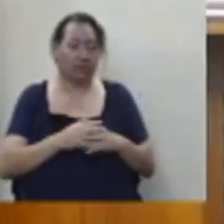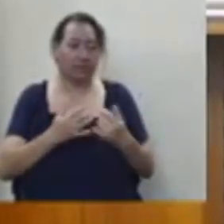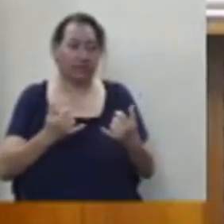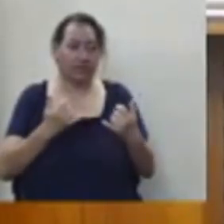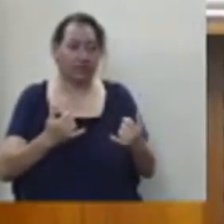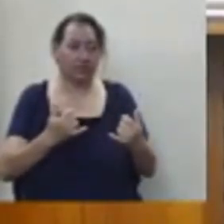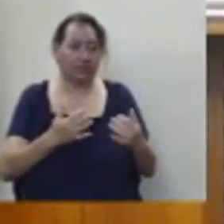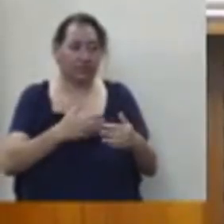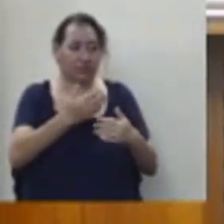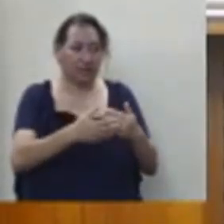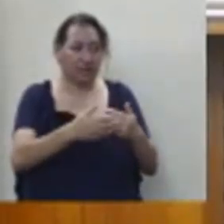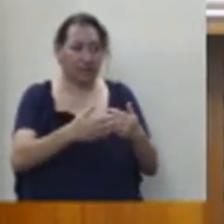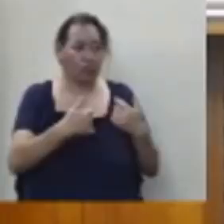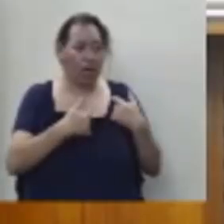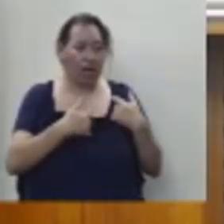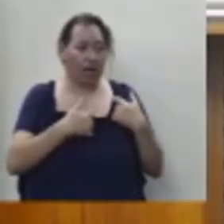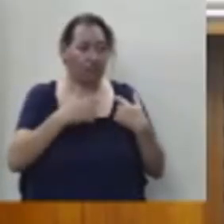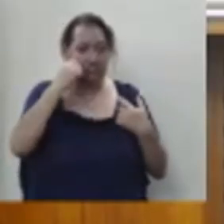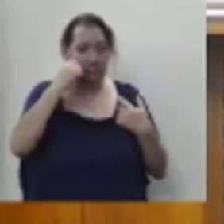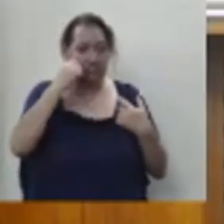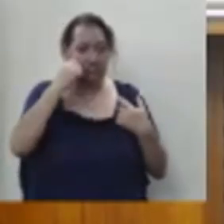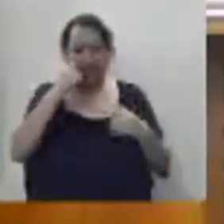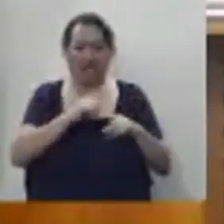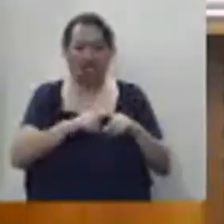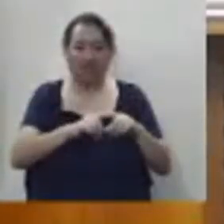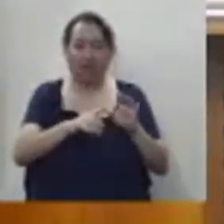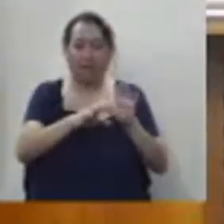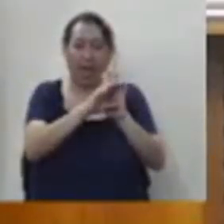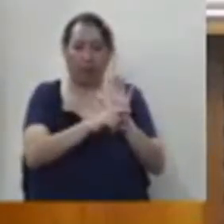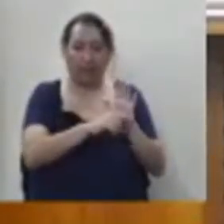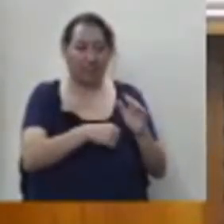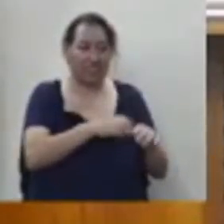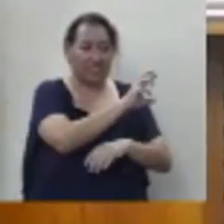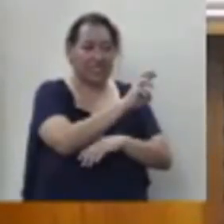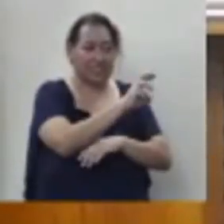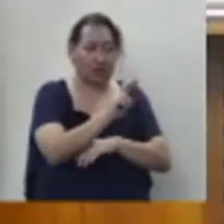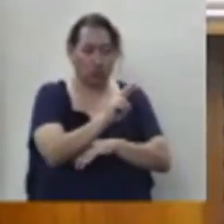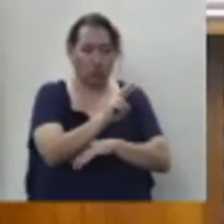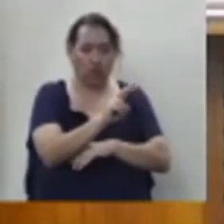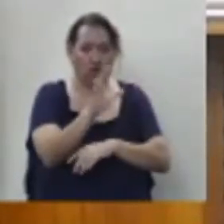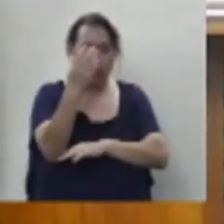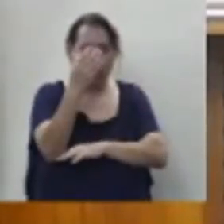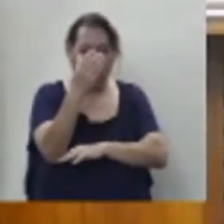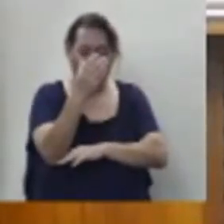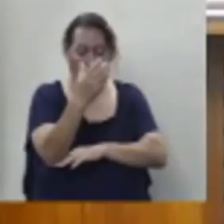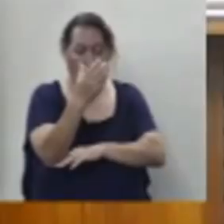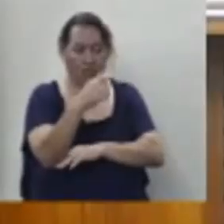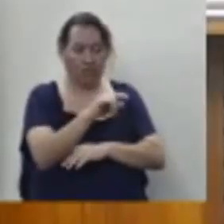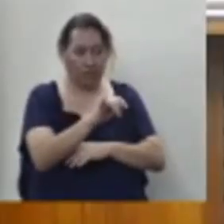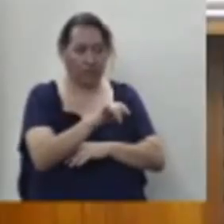the ethnicity. We have the Chamorros at 62 of them being COVID positive, which translate the 62